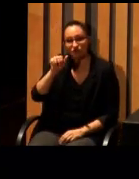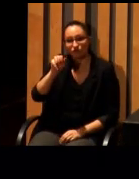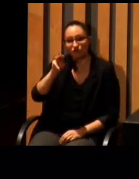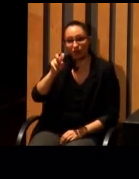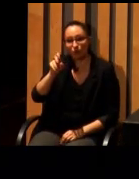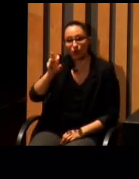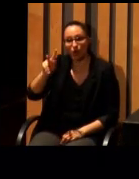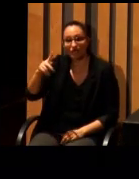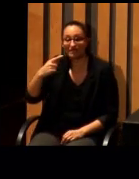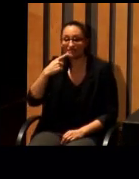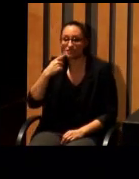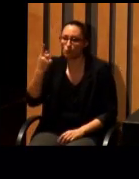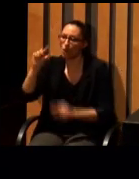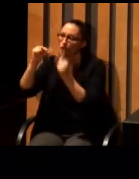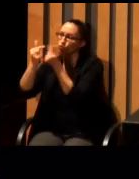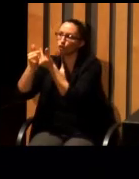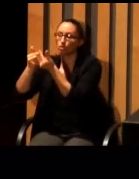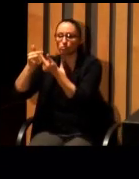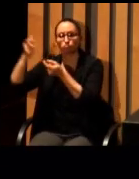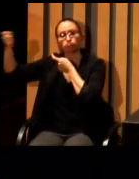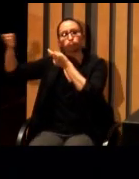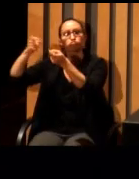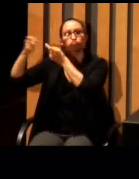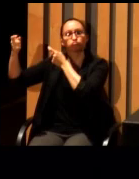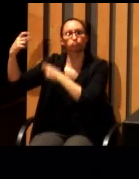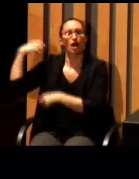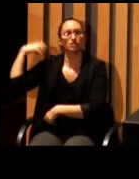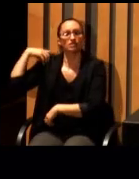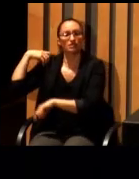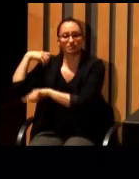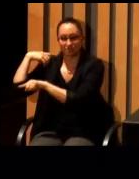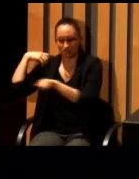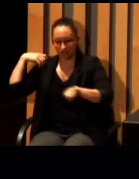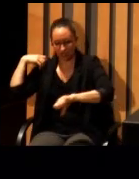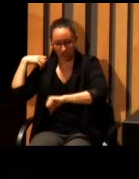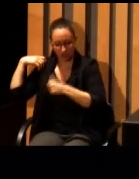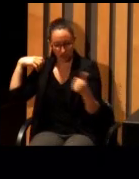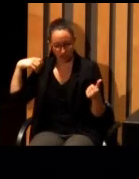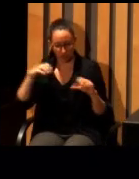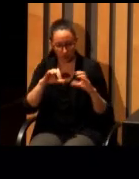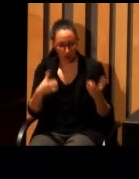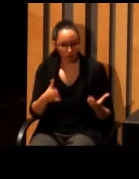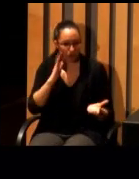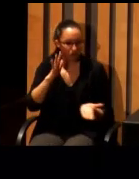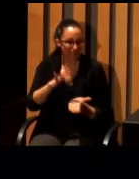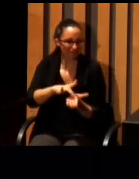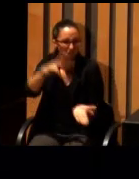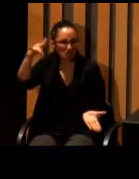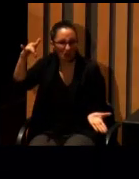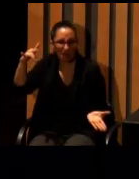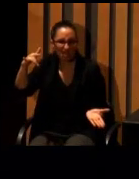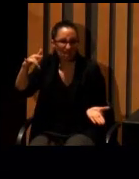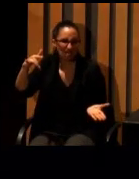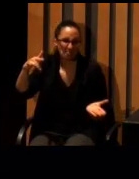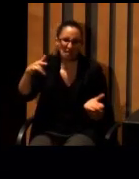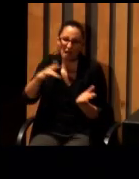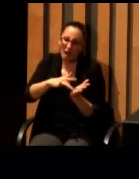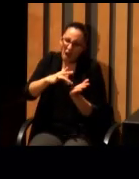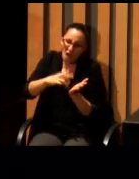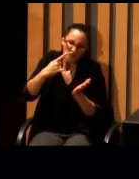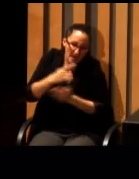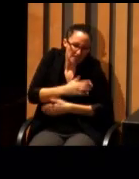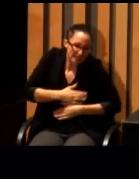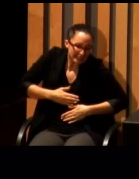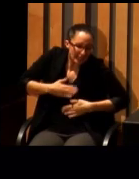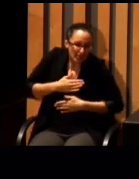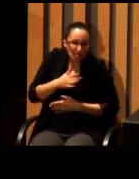is a group that's in charge, and there's another group that is to be exploited, used for entertainment,